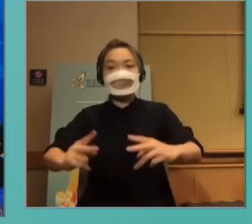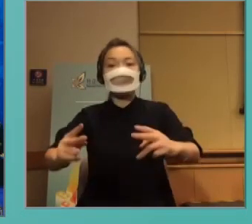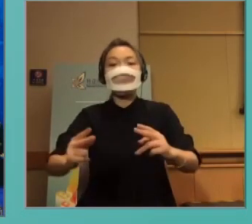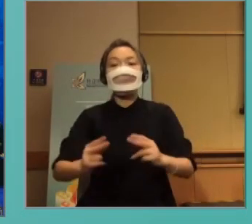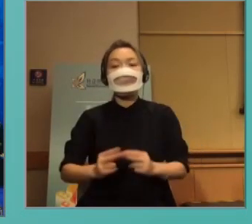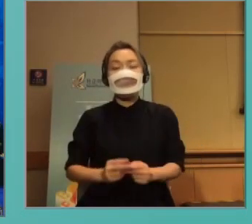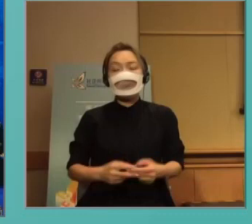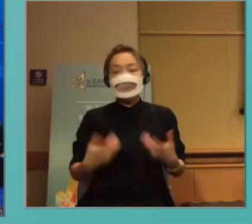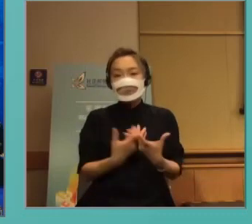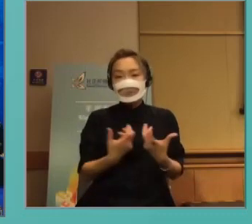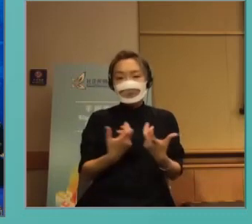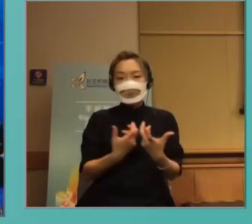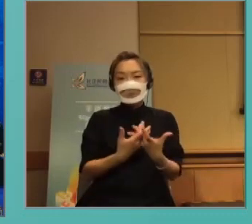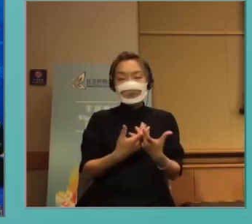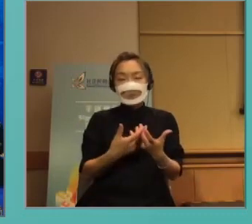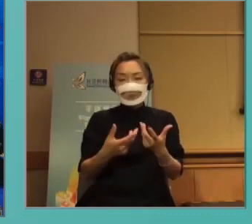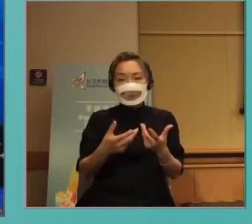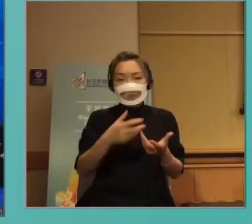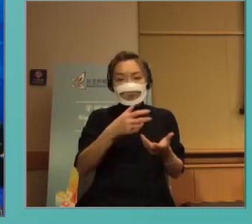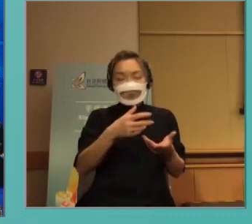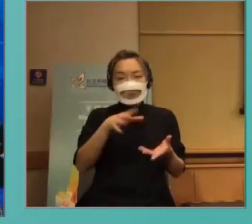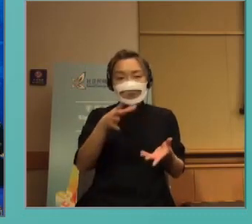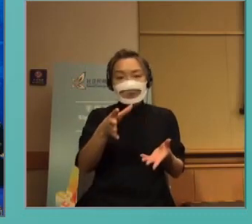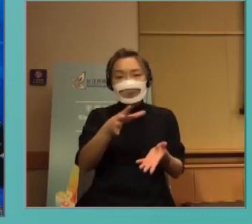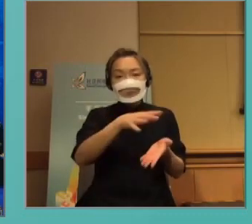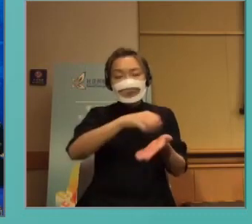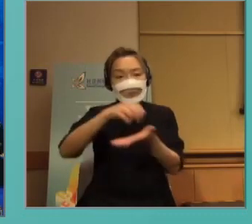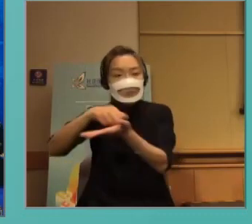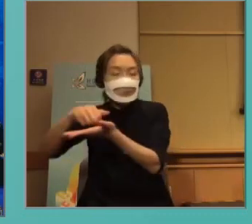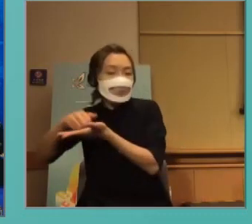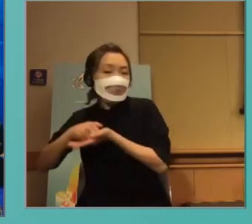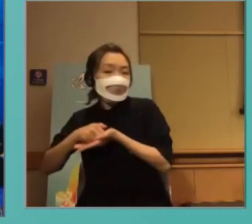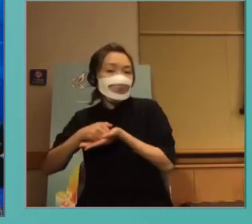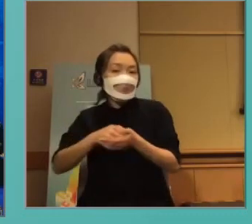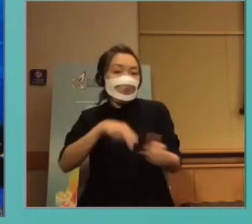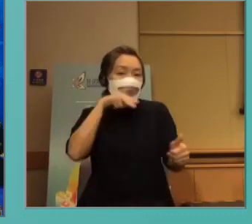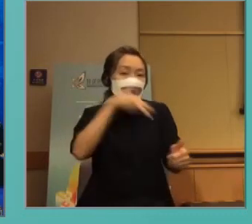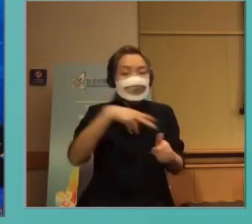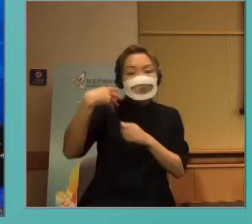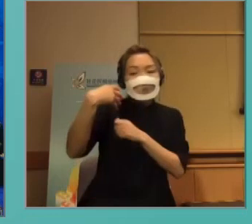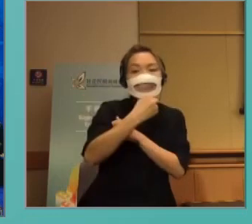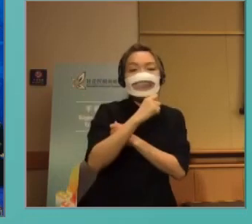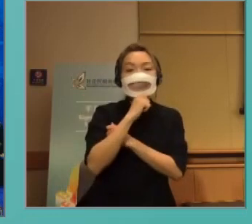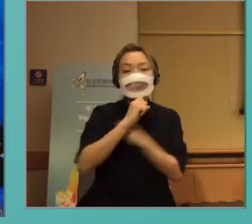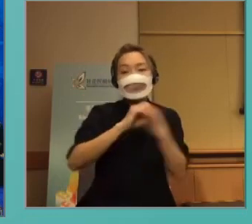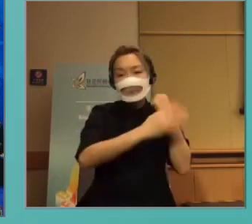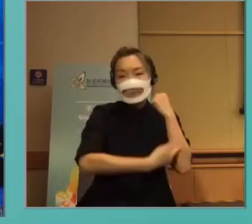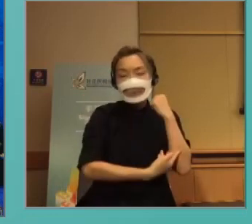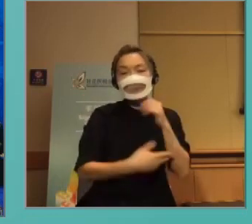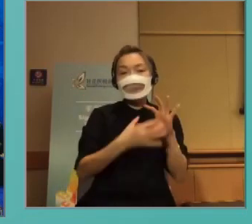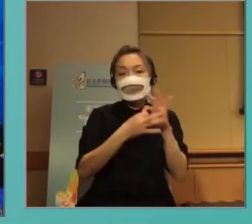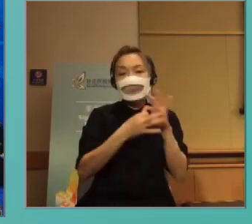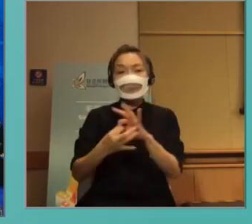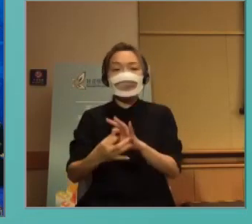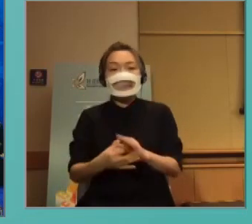contract principle that I'm more than happy to share with each of my fellow panelists because of the restriction of time, of course.